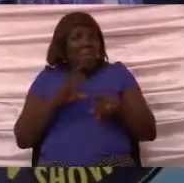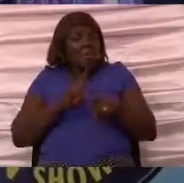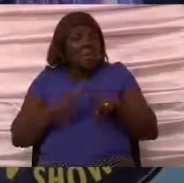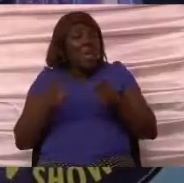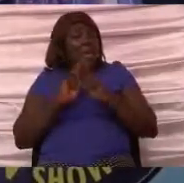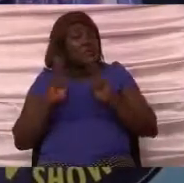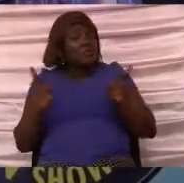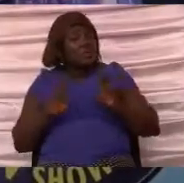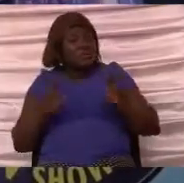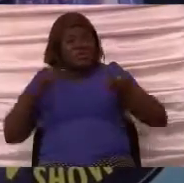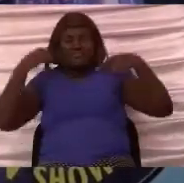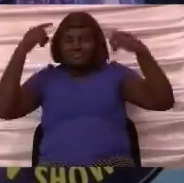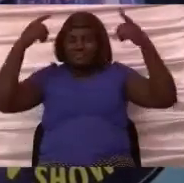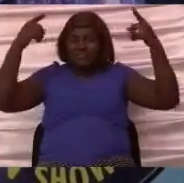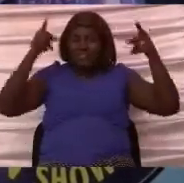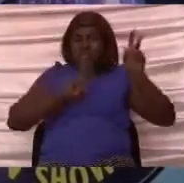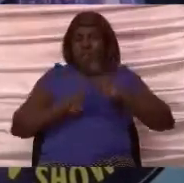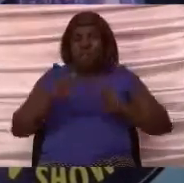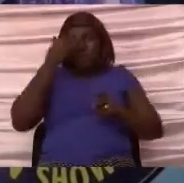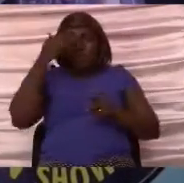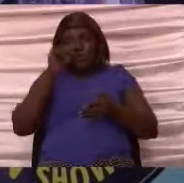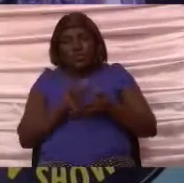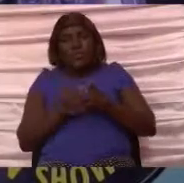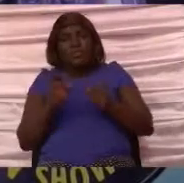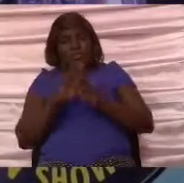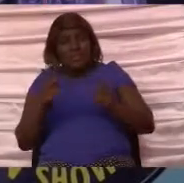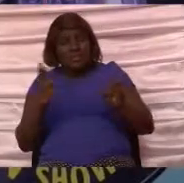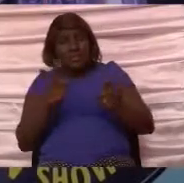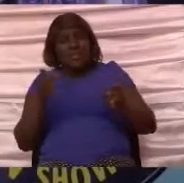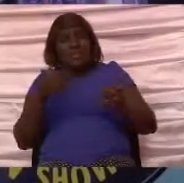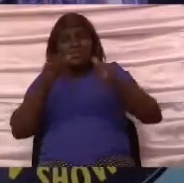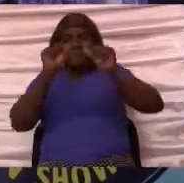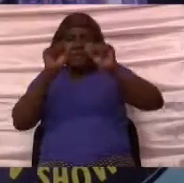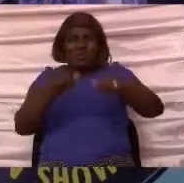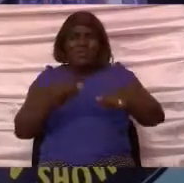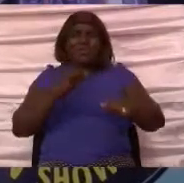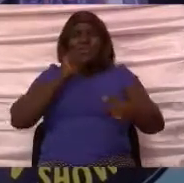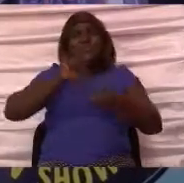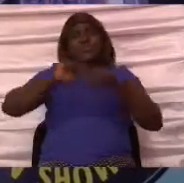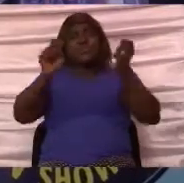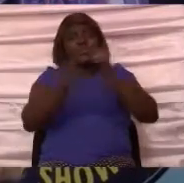know that determination makes you have the ability not to change